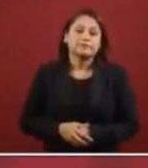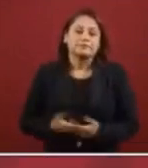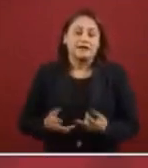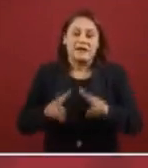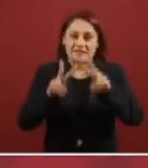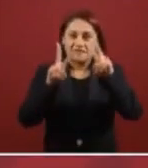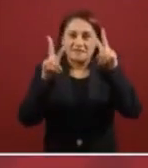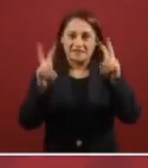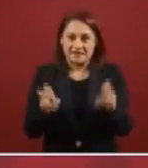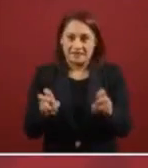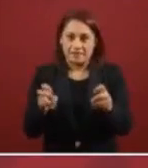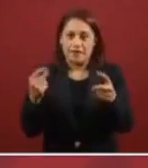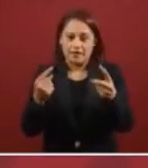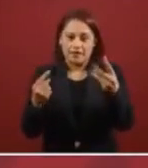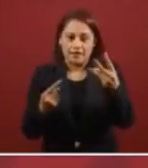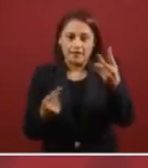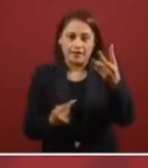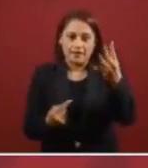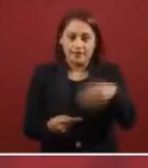belong to him.